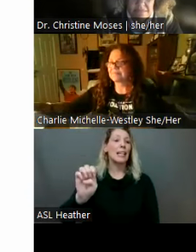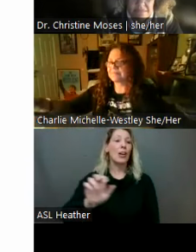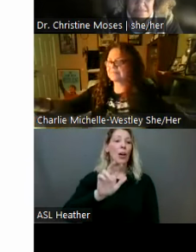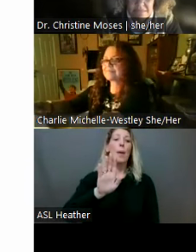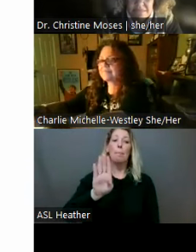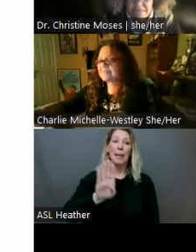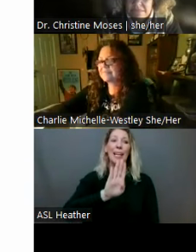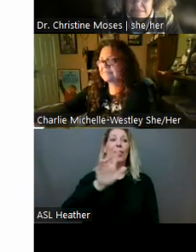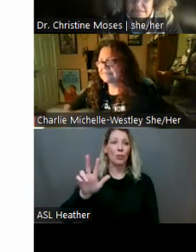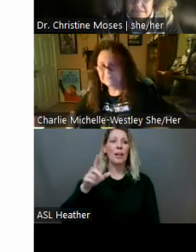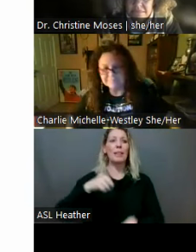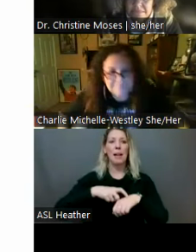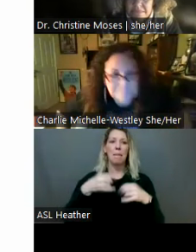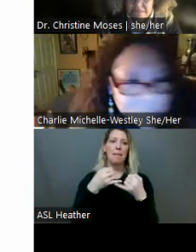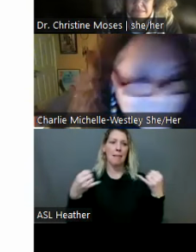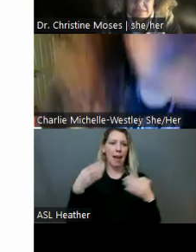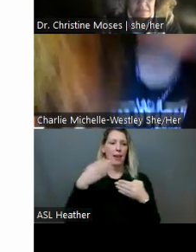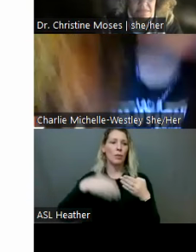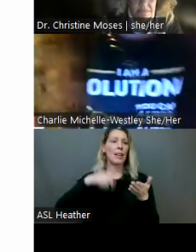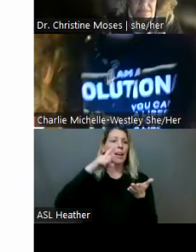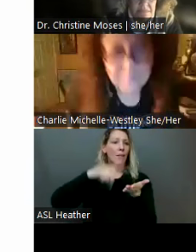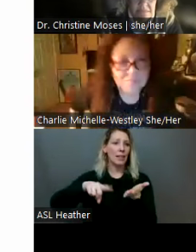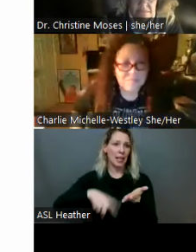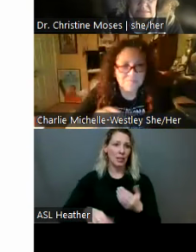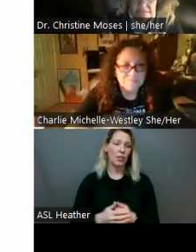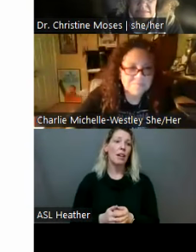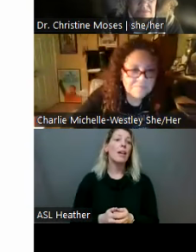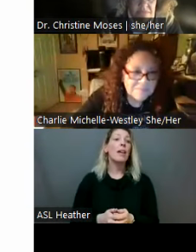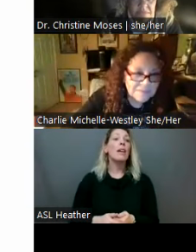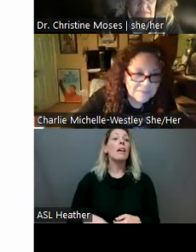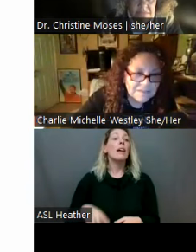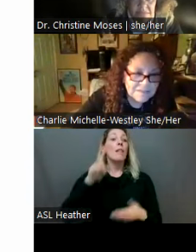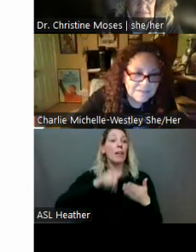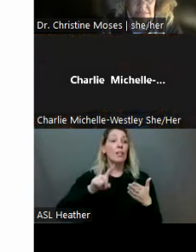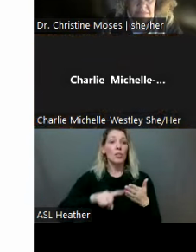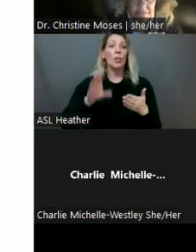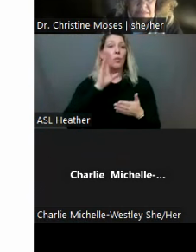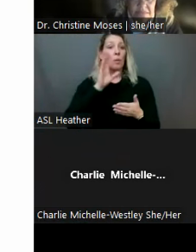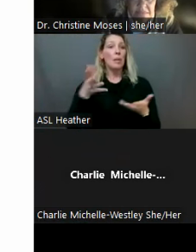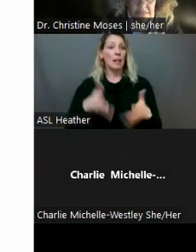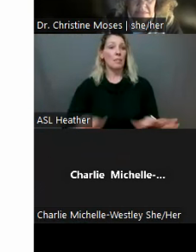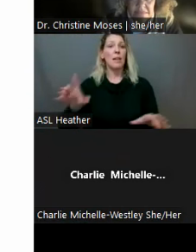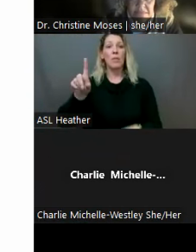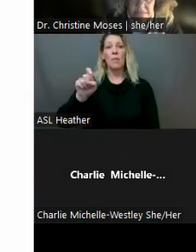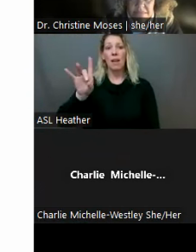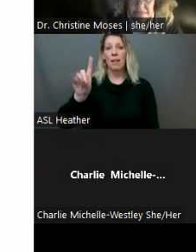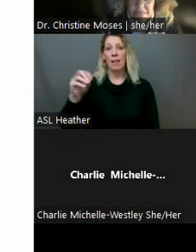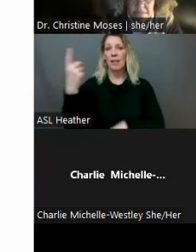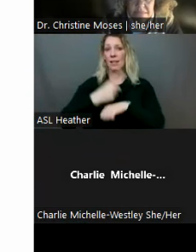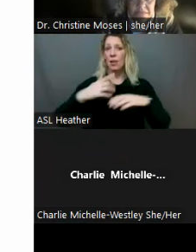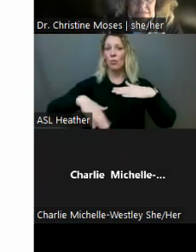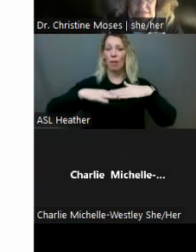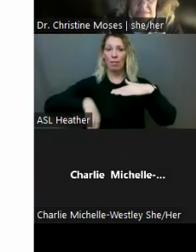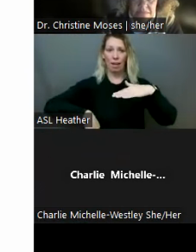is timelines to complete investigations. A says that investigations shall be completed in 180 days or